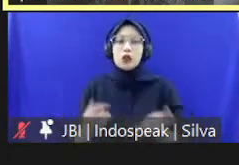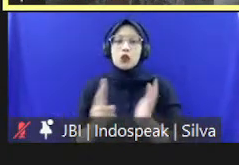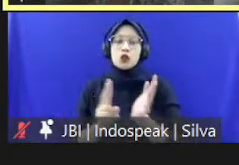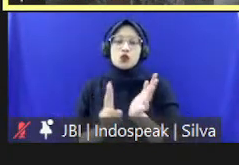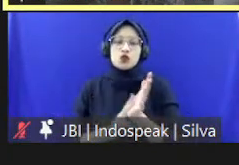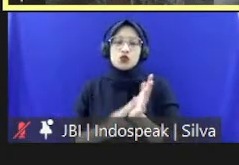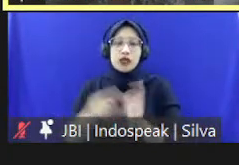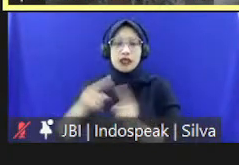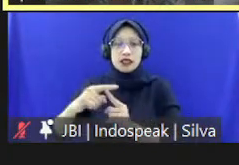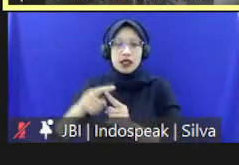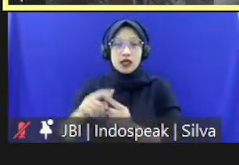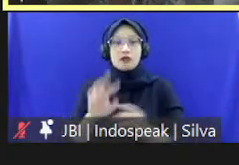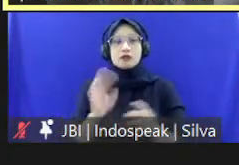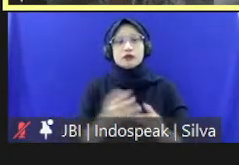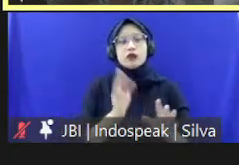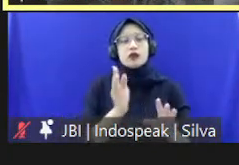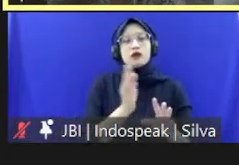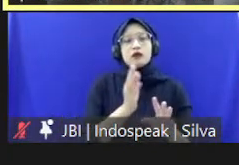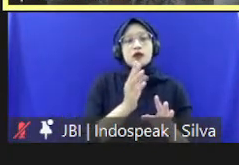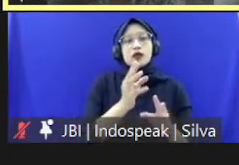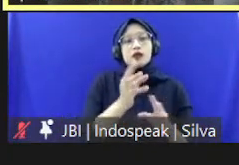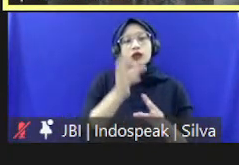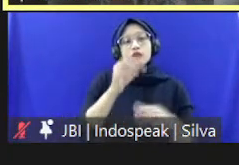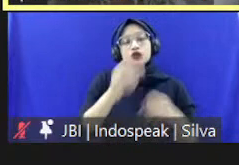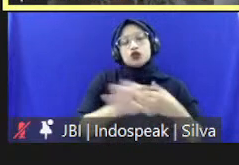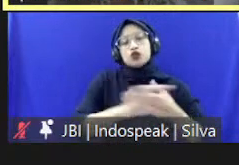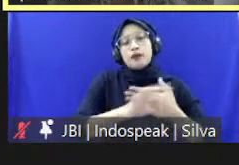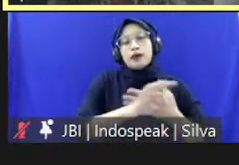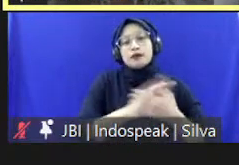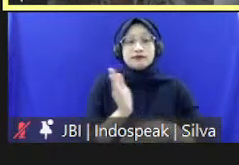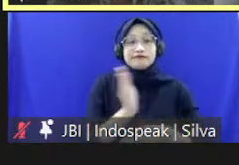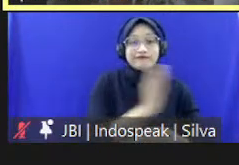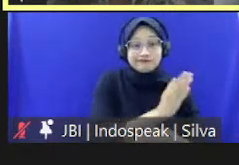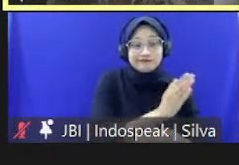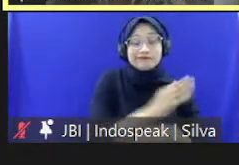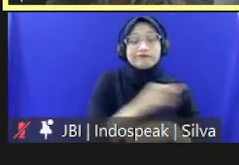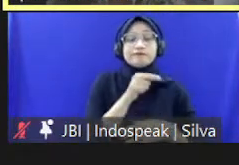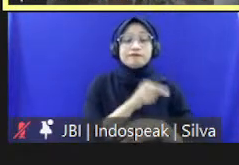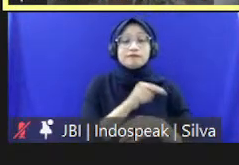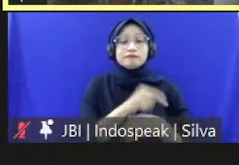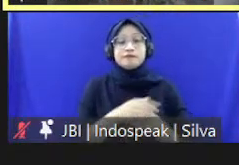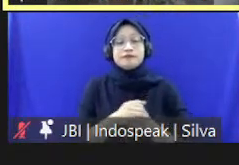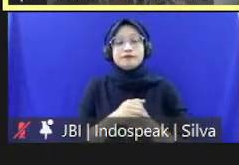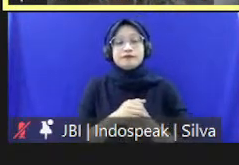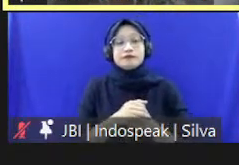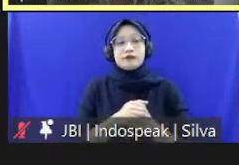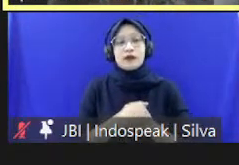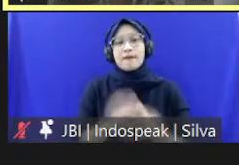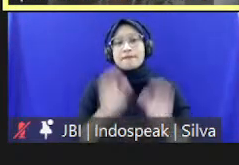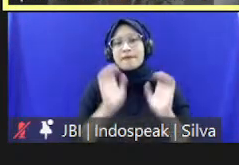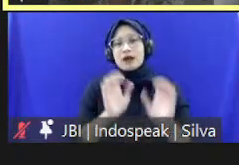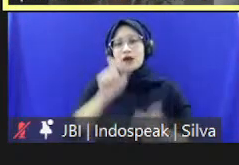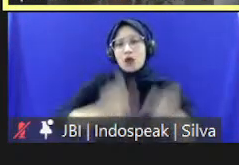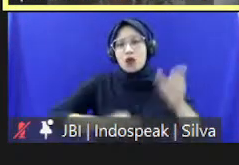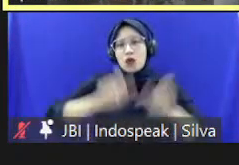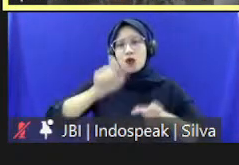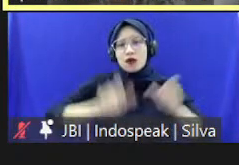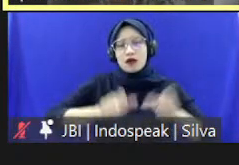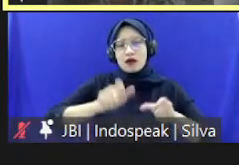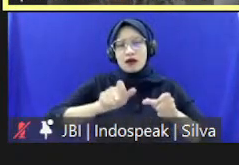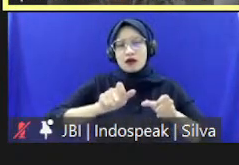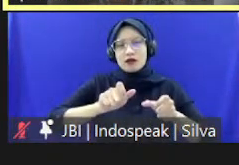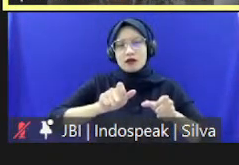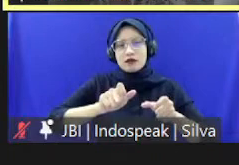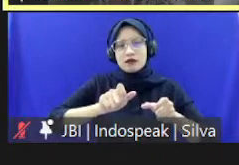West Sumatra. However, if we look at just the number of people, we are going to see that most of the people are concentrated actually